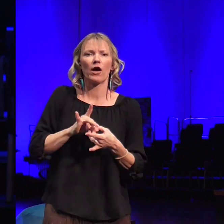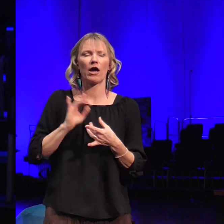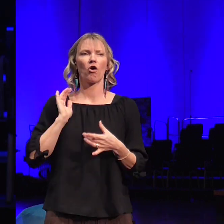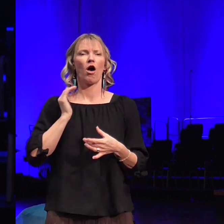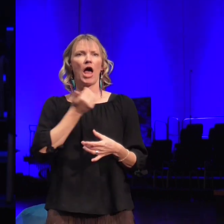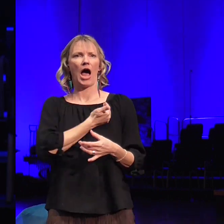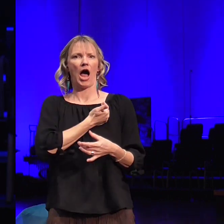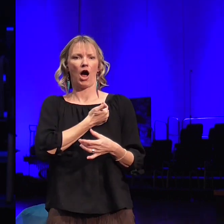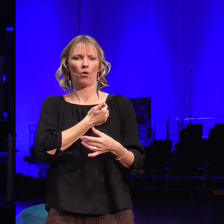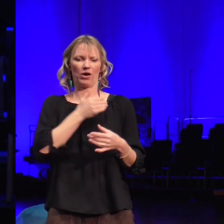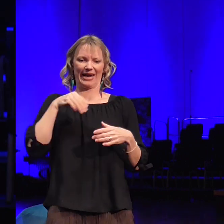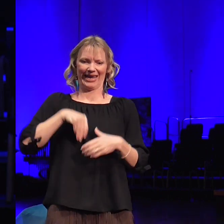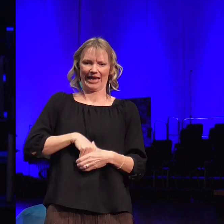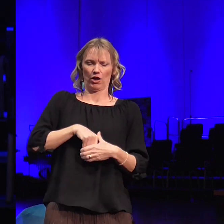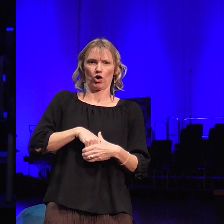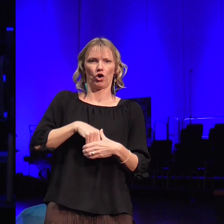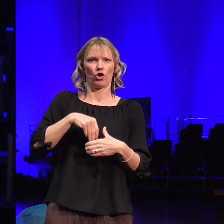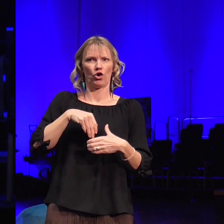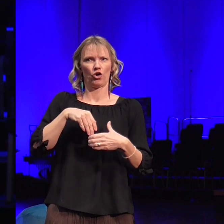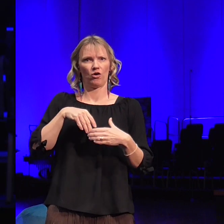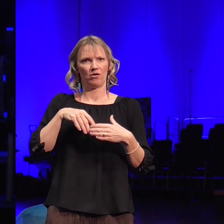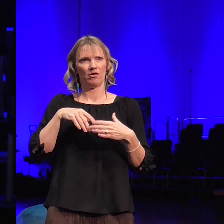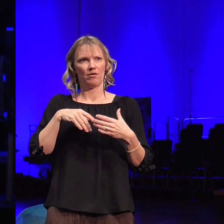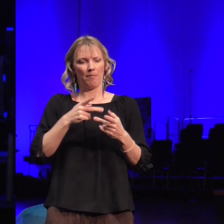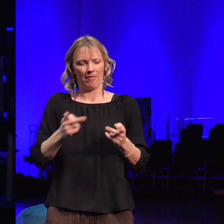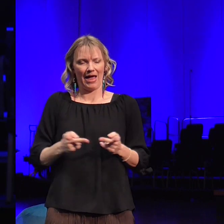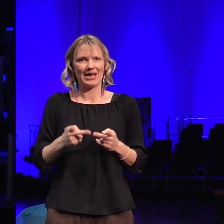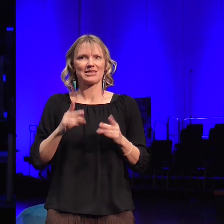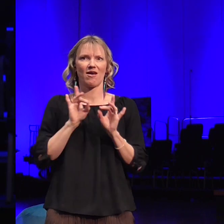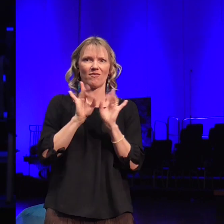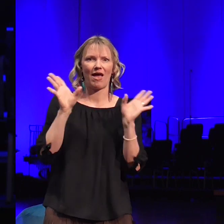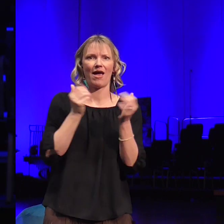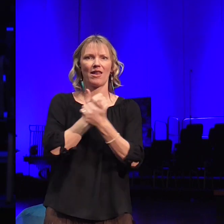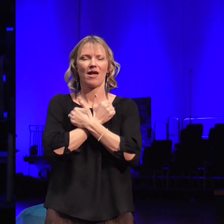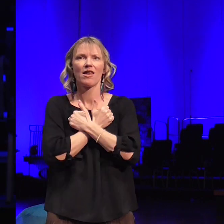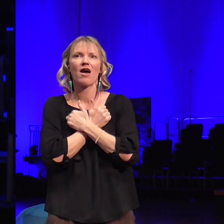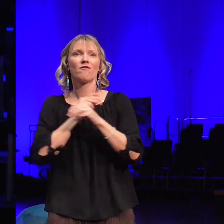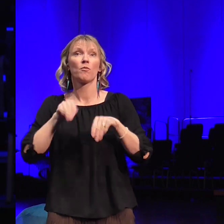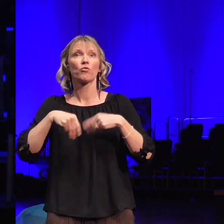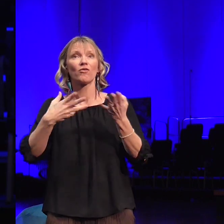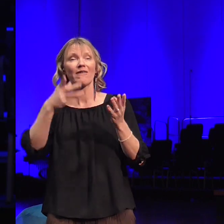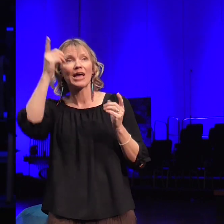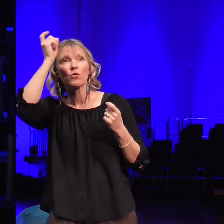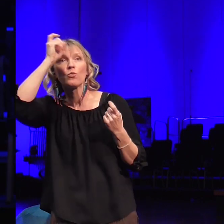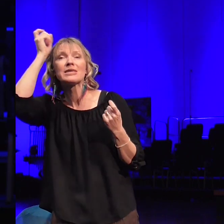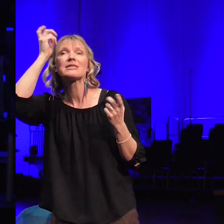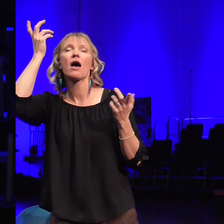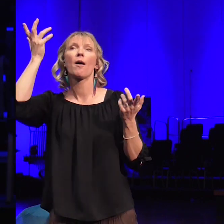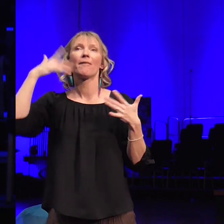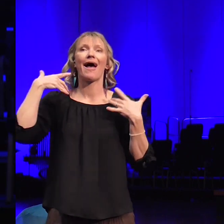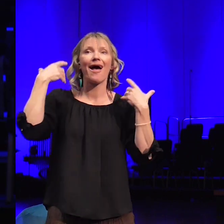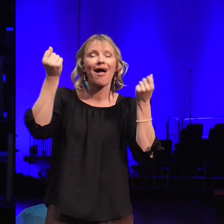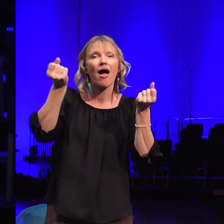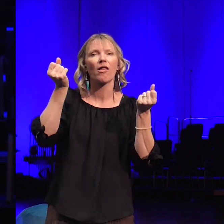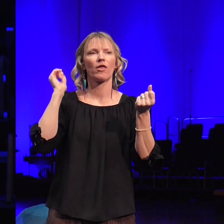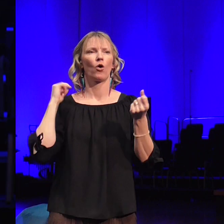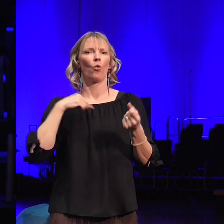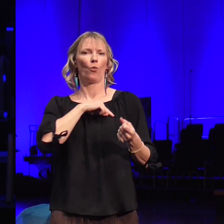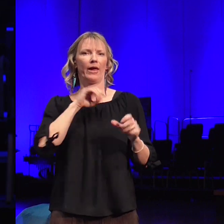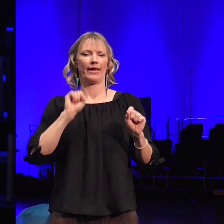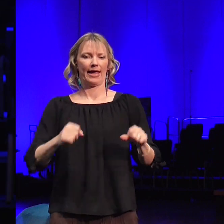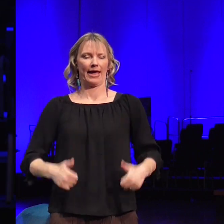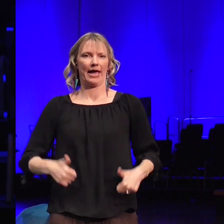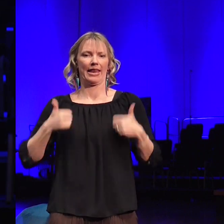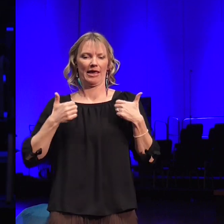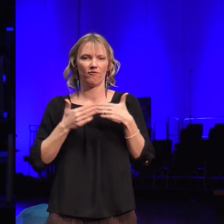innermost sanctuary of light and love that provide wisdom and health and energy that we can live our life out.